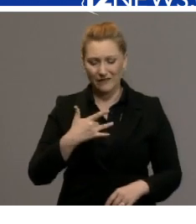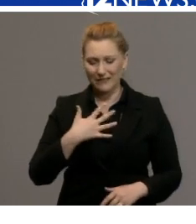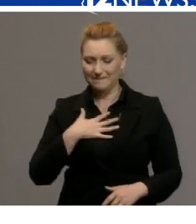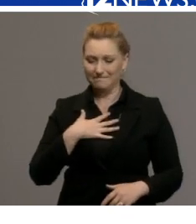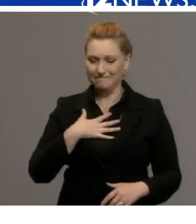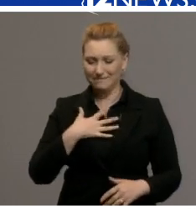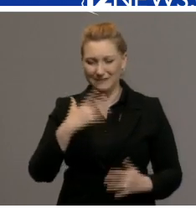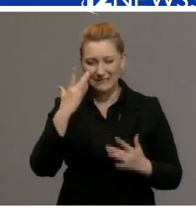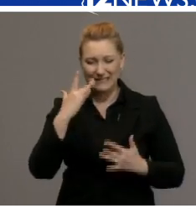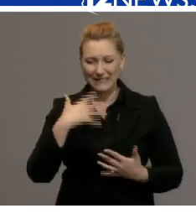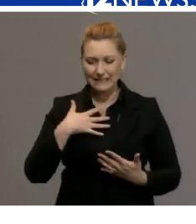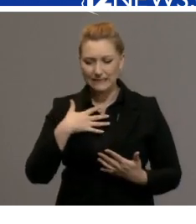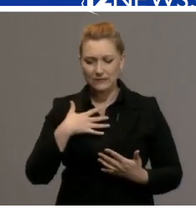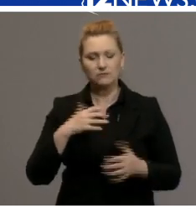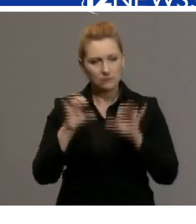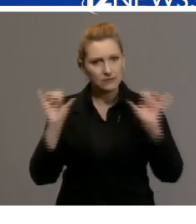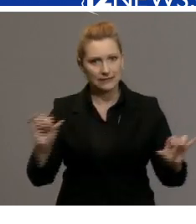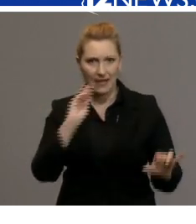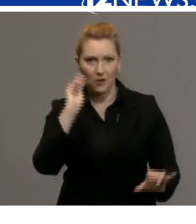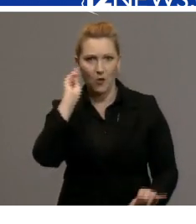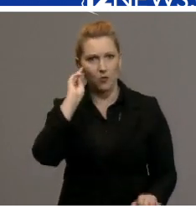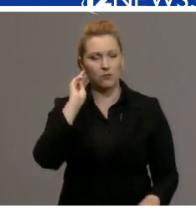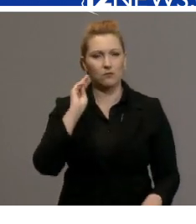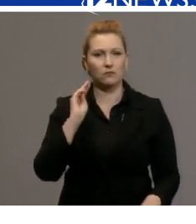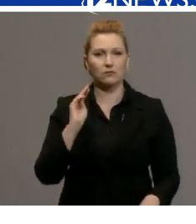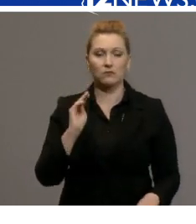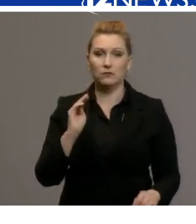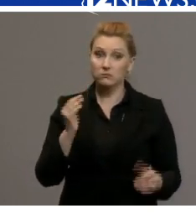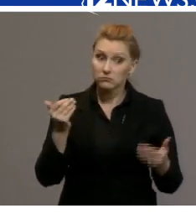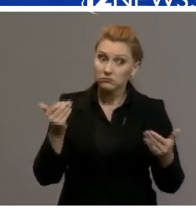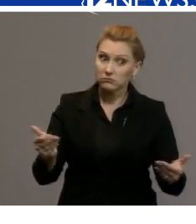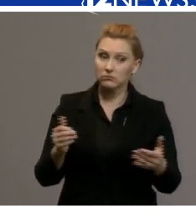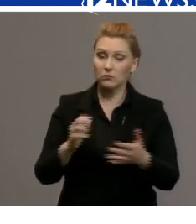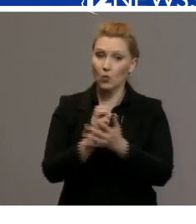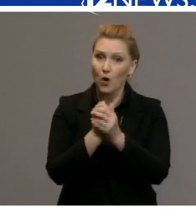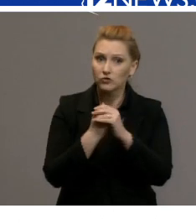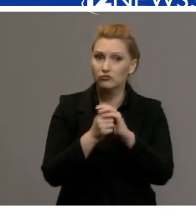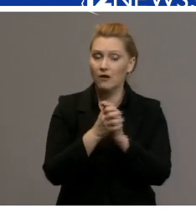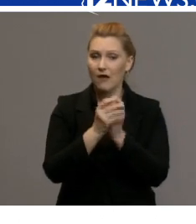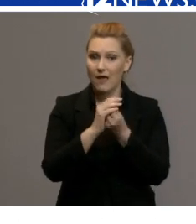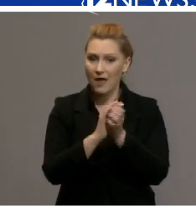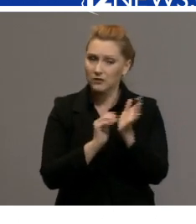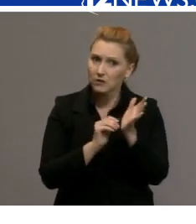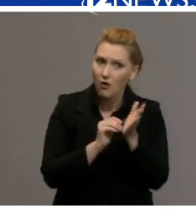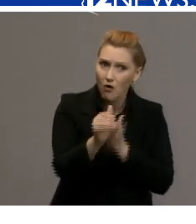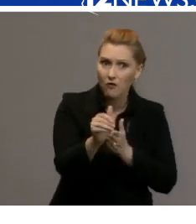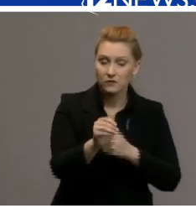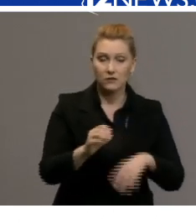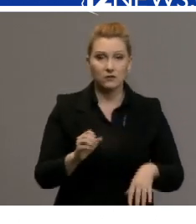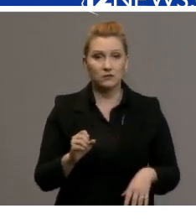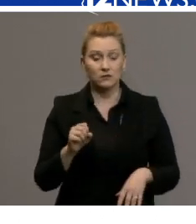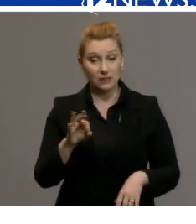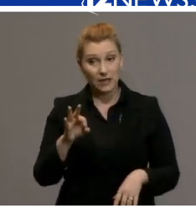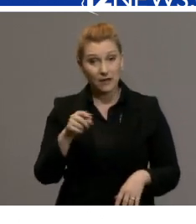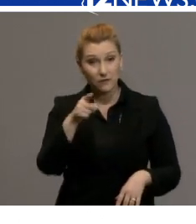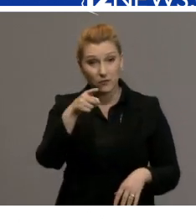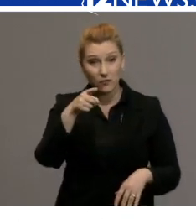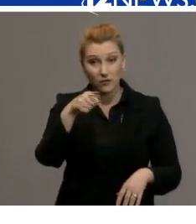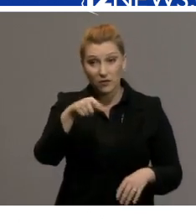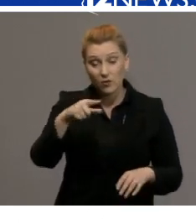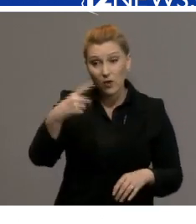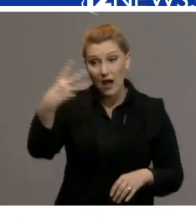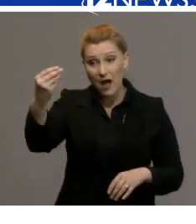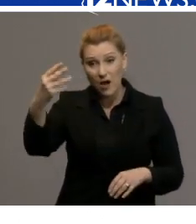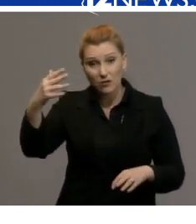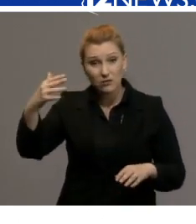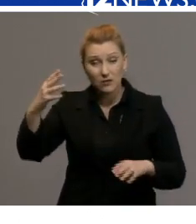sure that you are washing your hands frequently, that if you are going out where you can't physically distance, that you should wear a mask so that